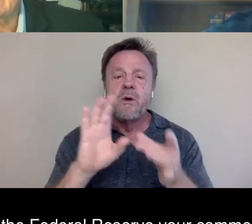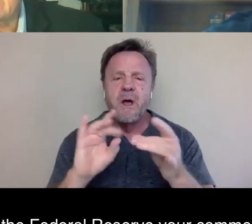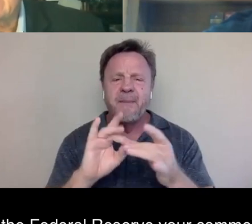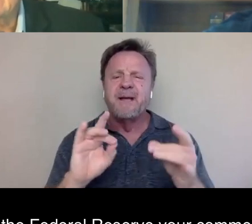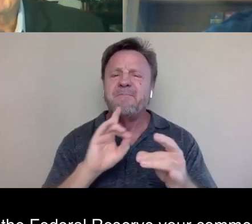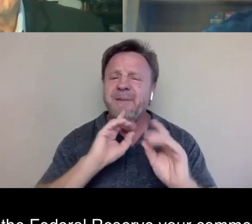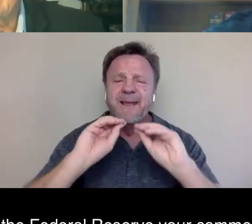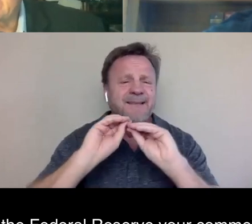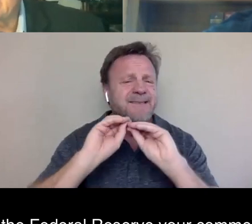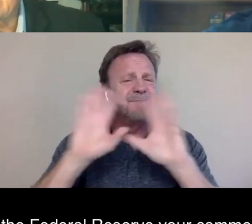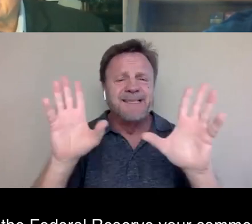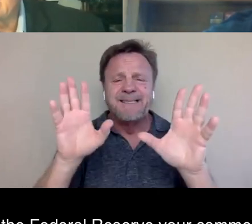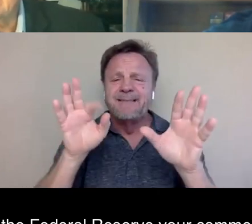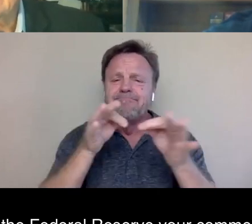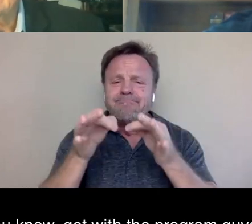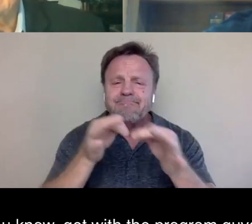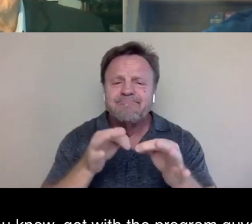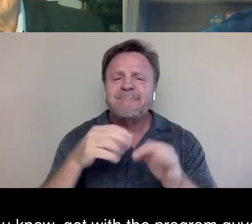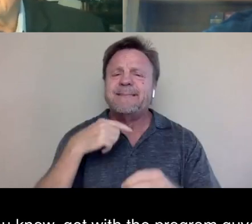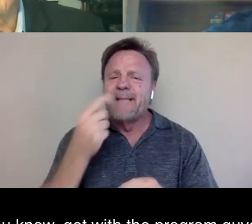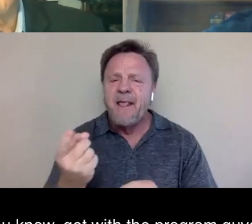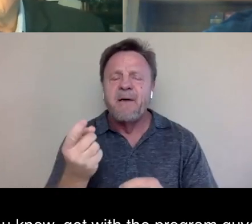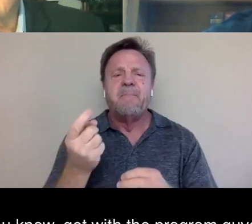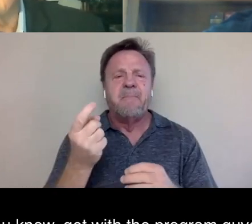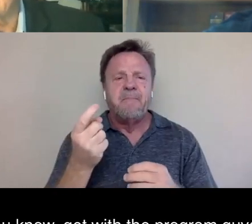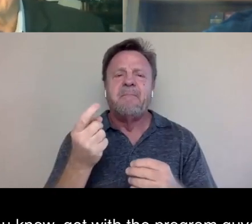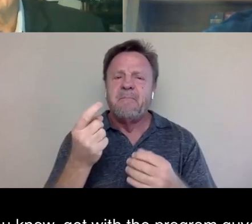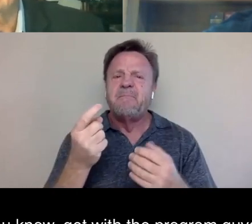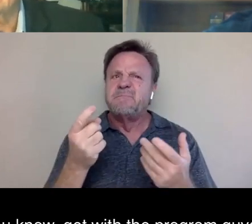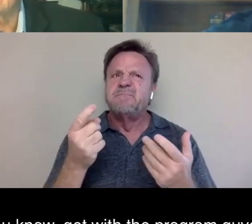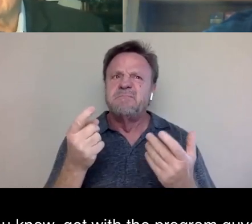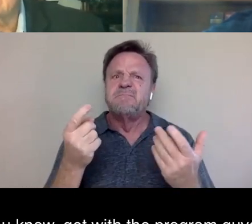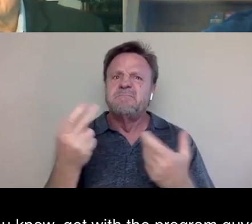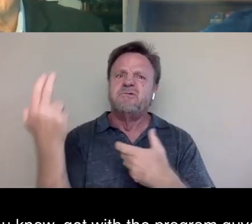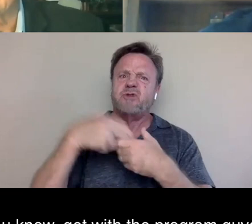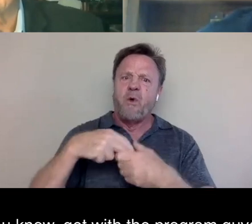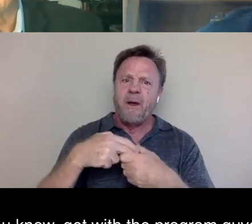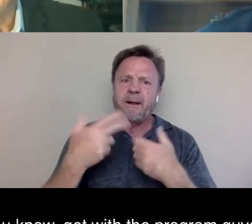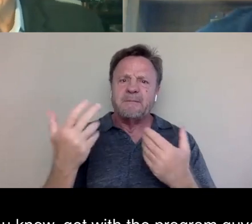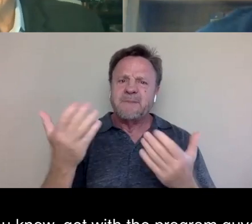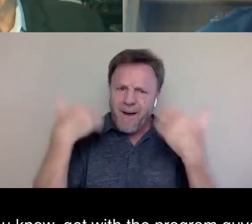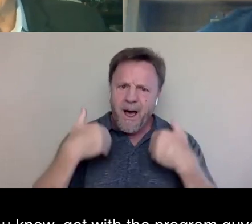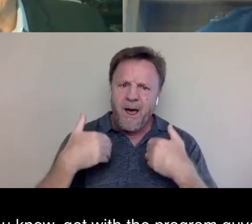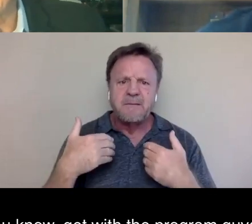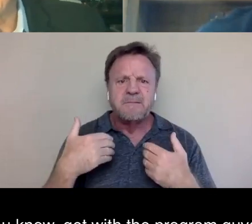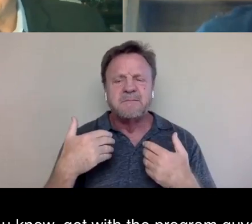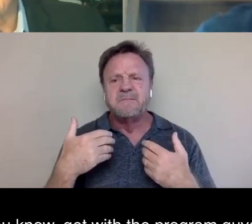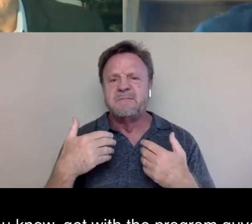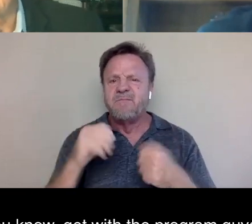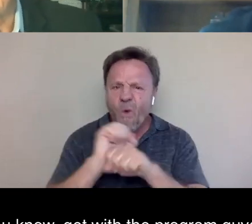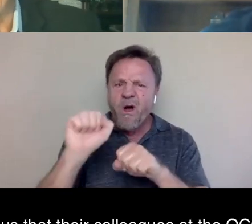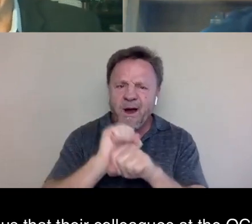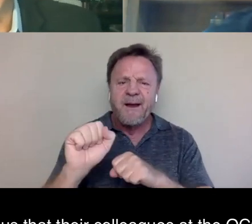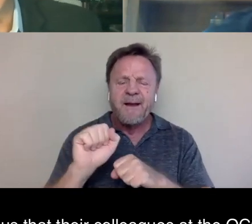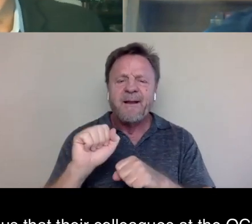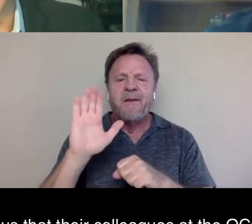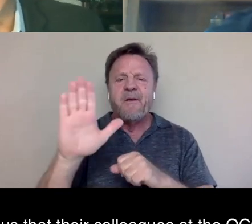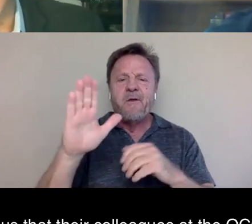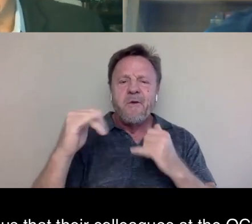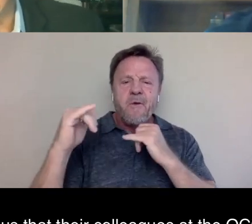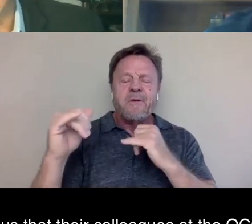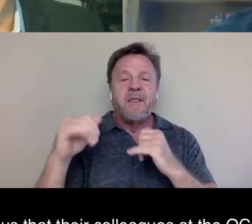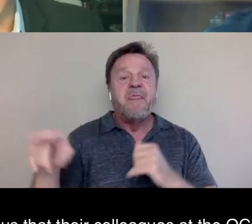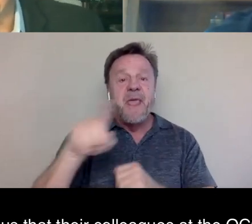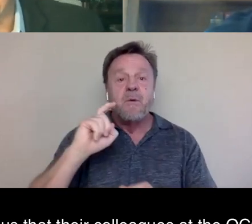basically say to the Federal Reserve, you know, get with the program, guys, you know, get on the stick. Your colleagues at they will be jealous that